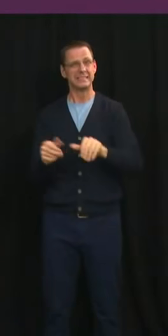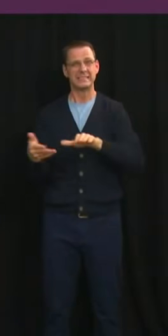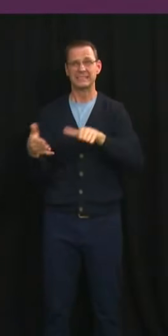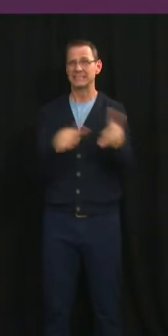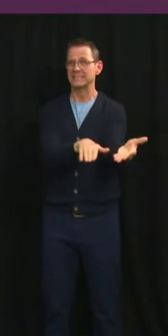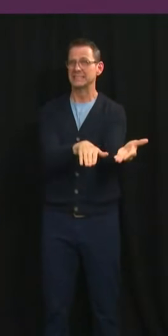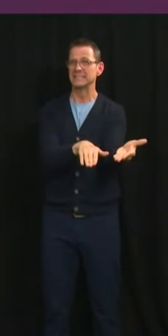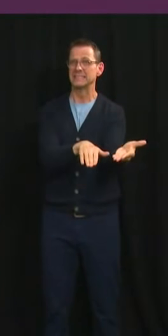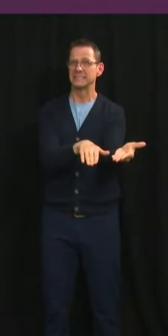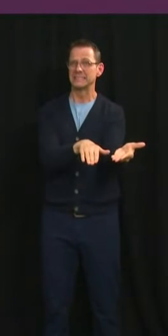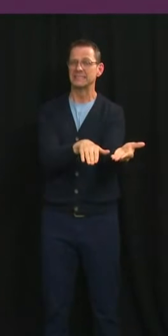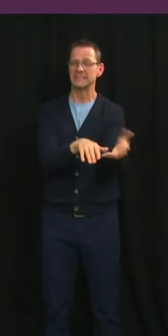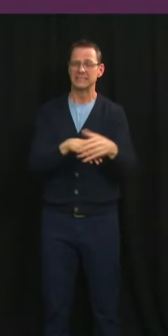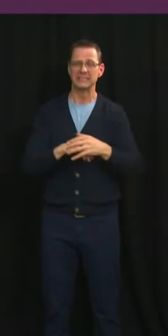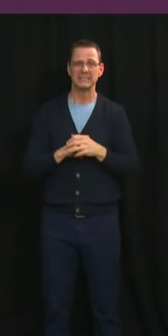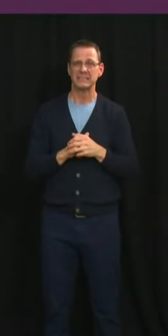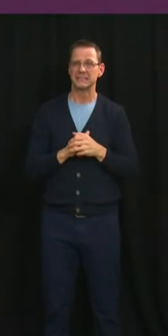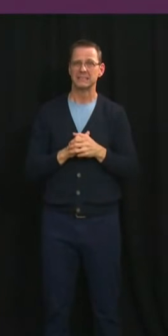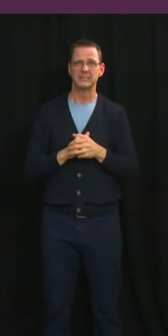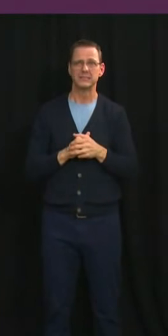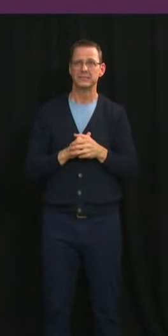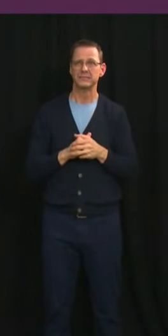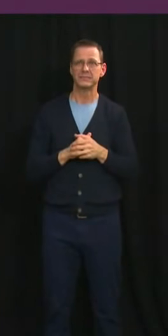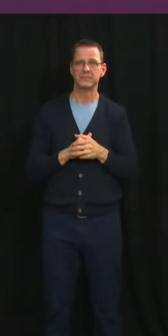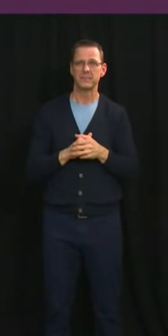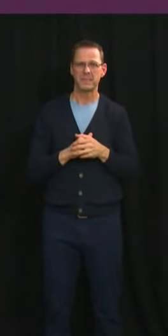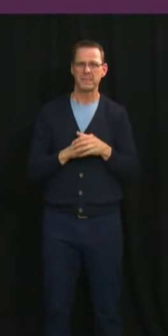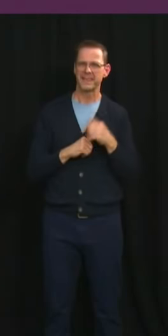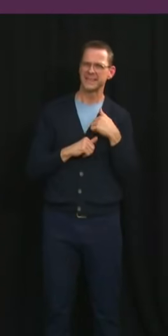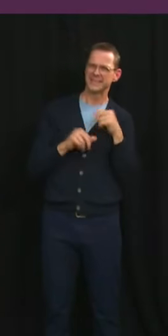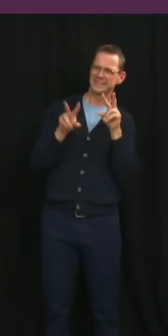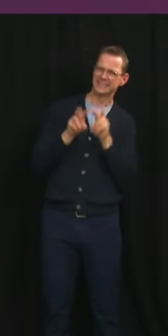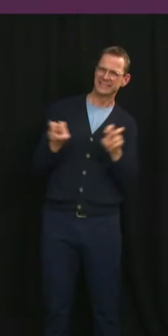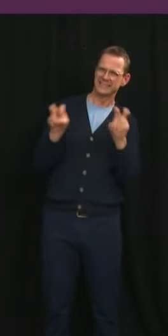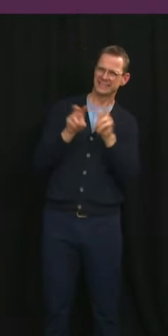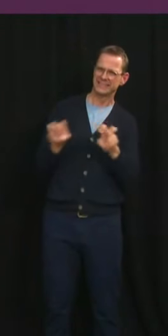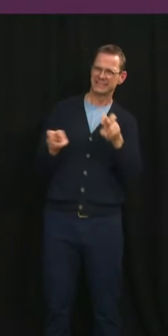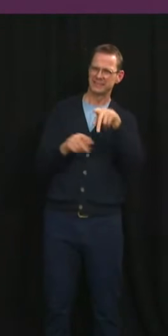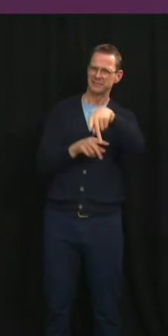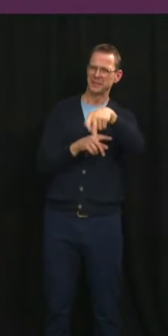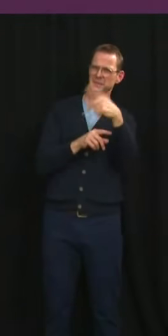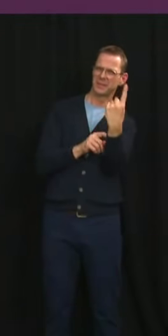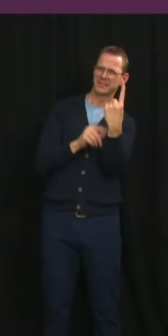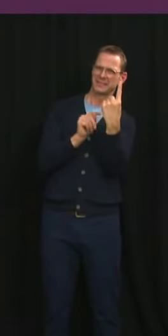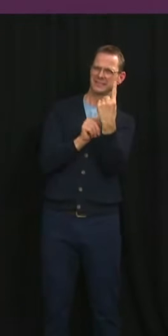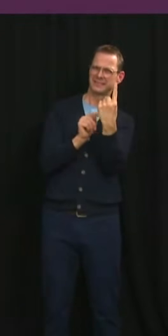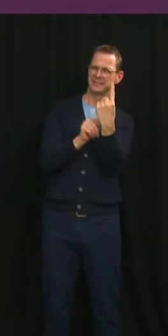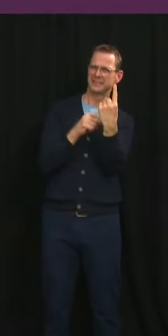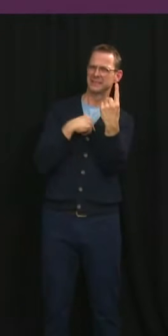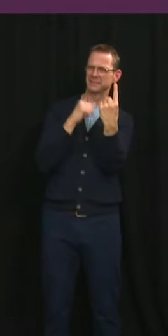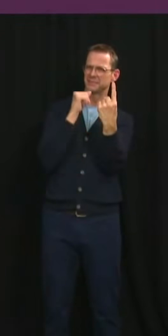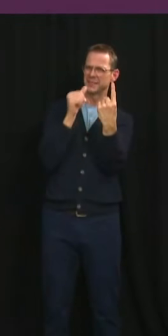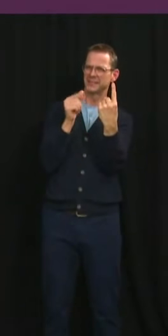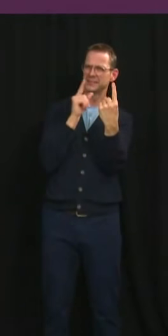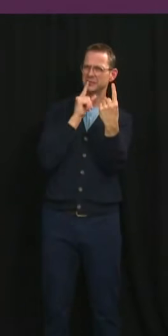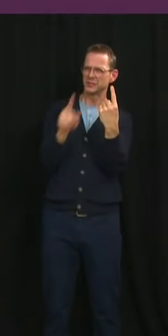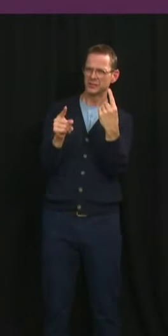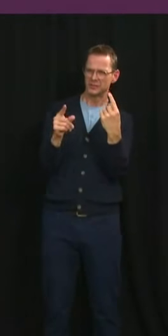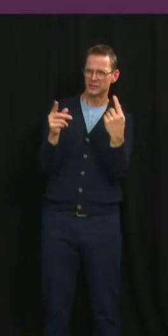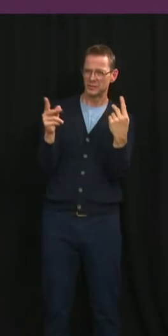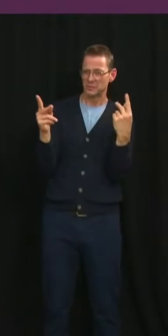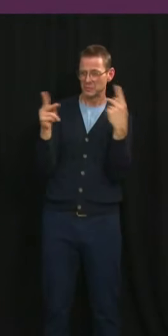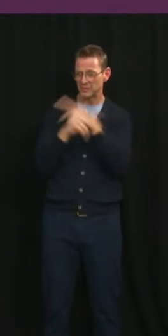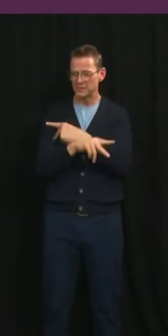if P1 causes more severe outcomes than other strains, but we do know that it, like the B117 variant, is